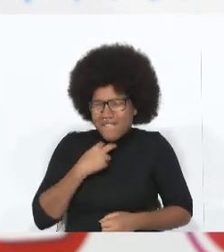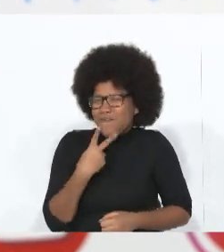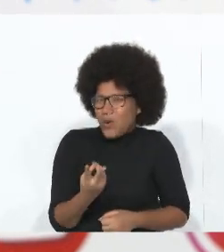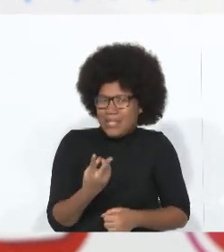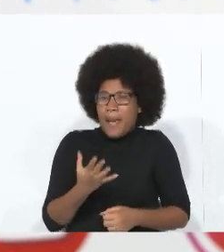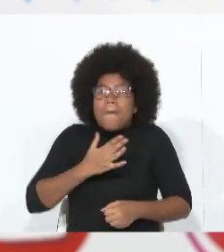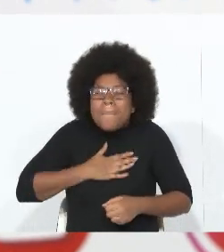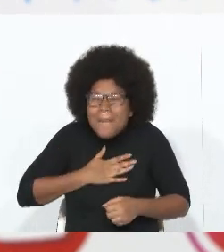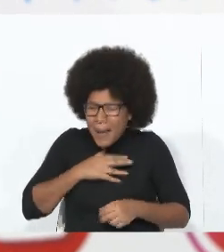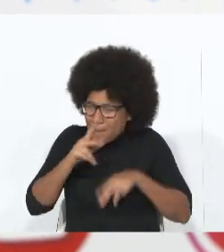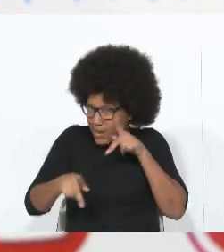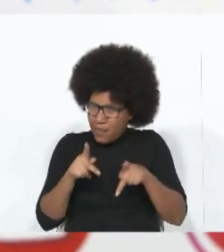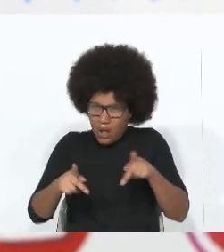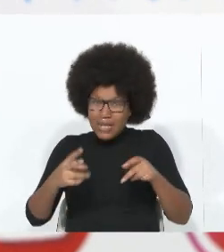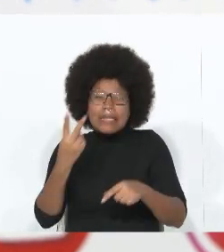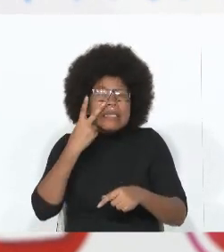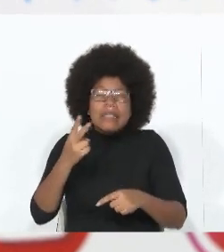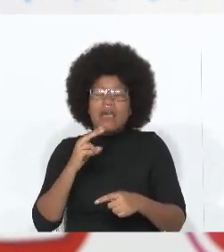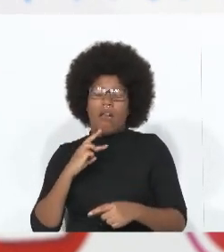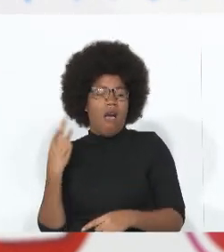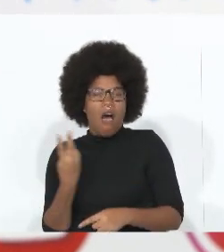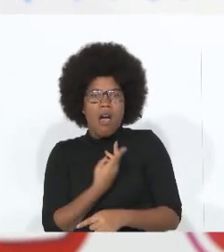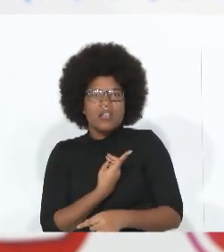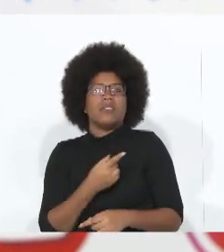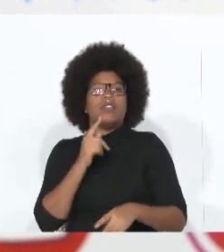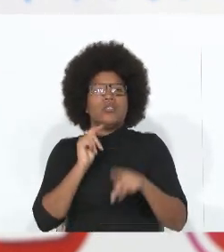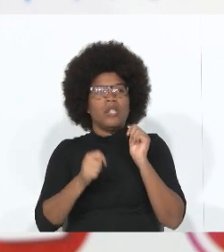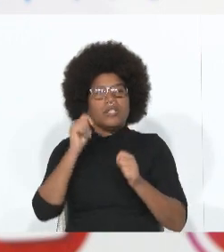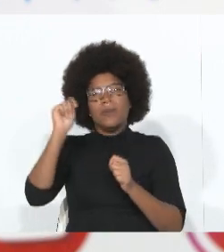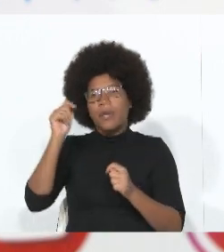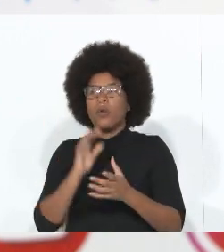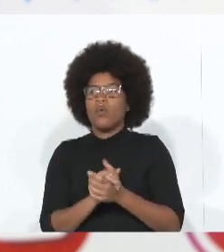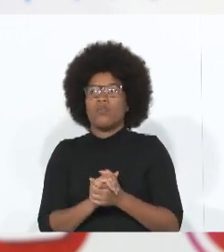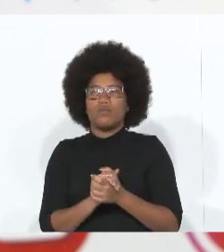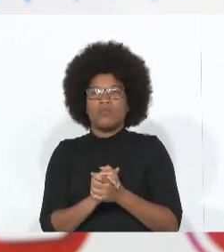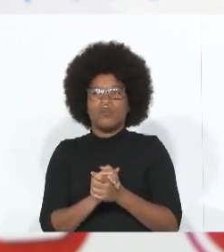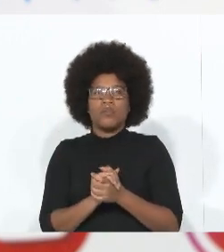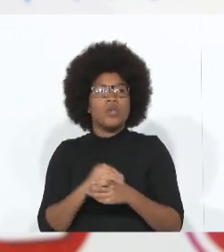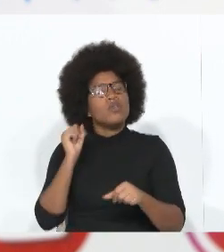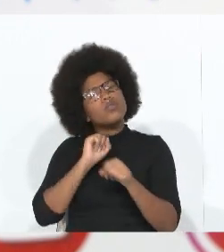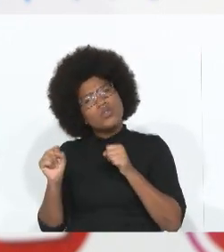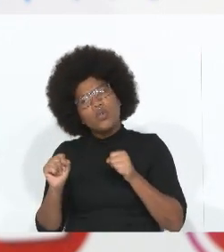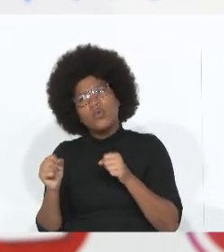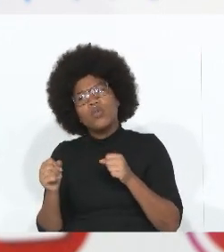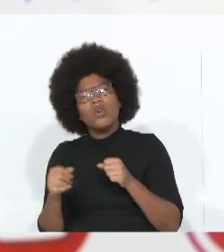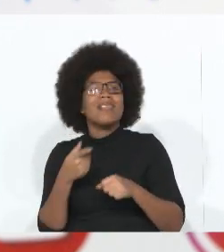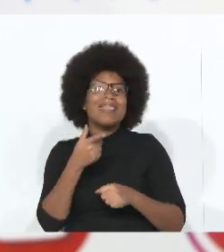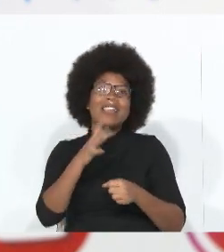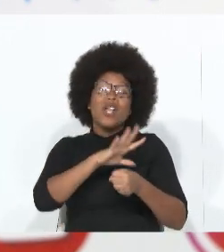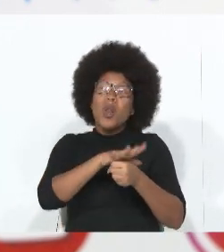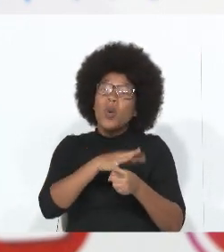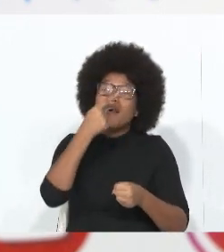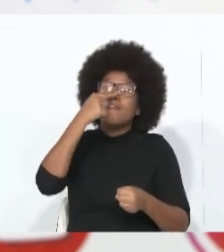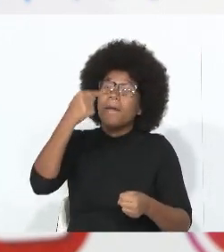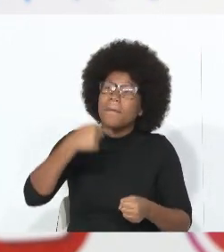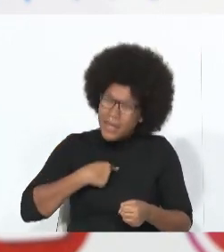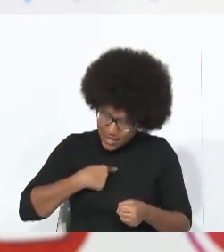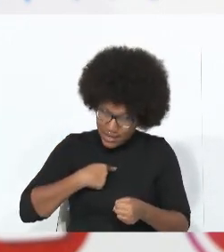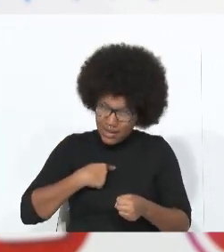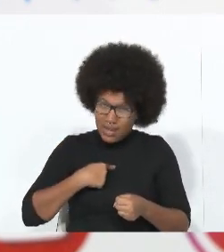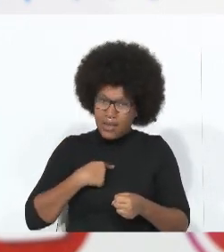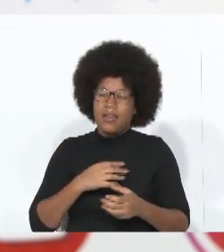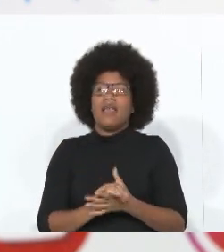my people, you know, see us on screen. And that's why I can't wait to see Mixed Up, right? That is local for me, you know,